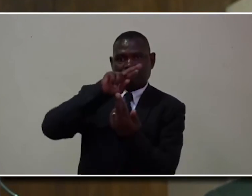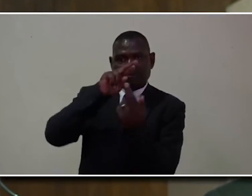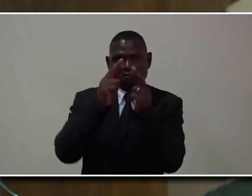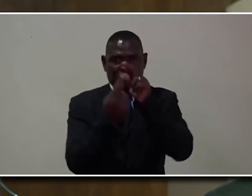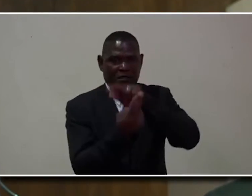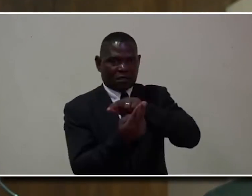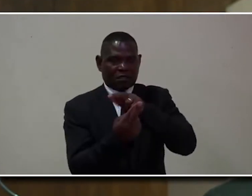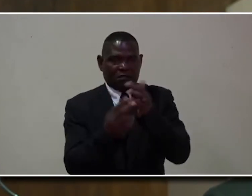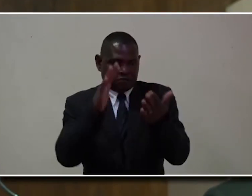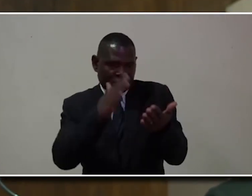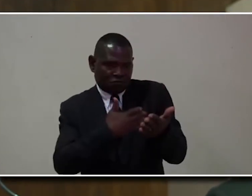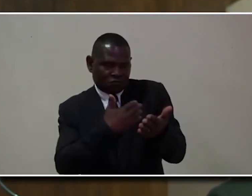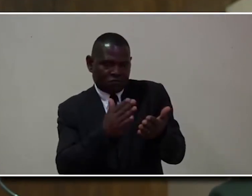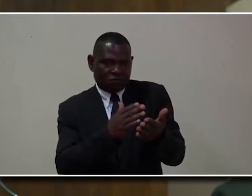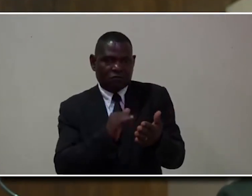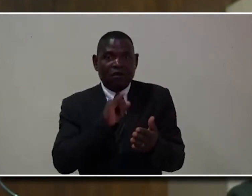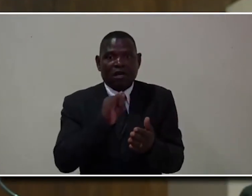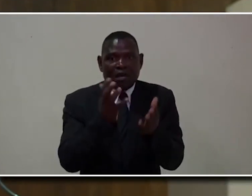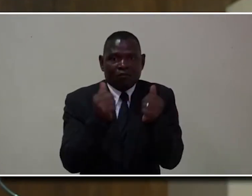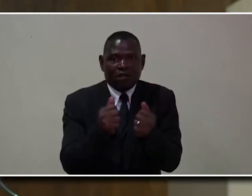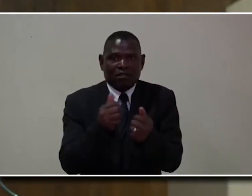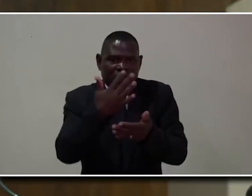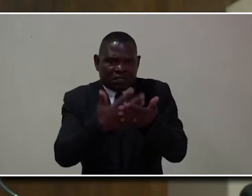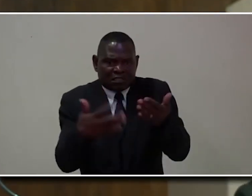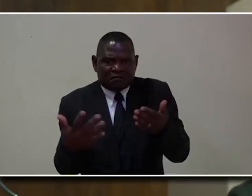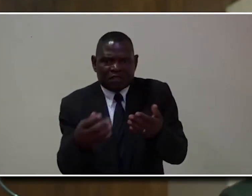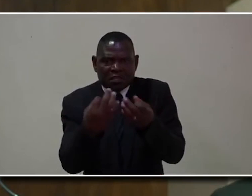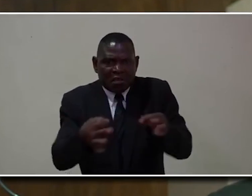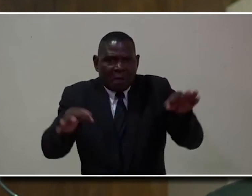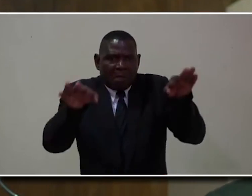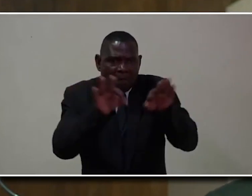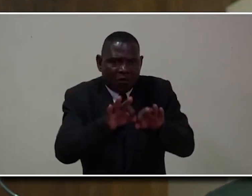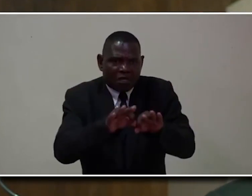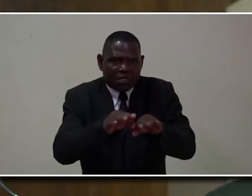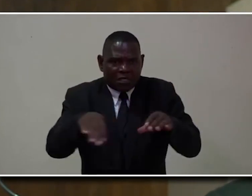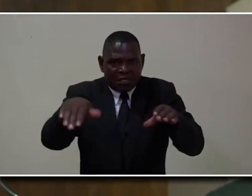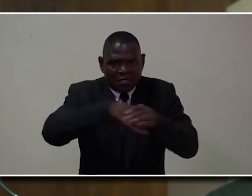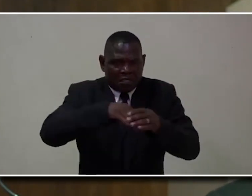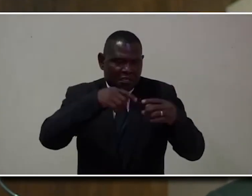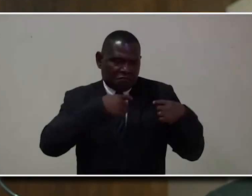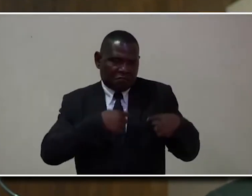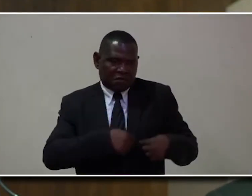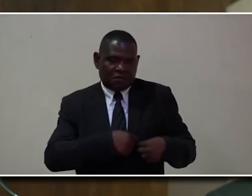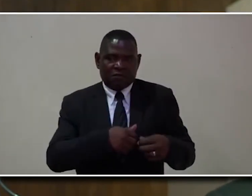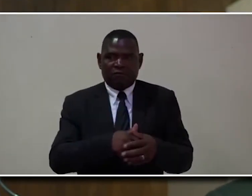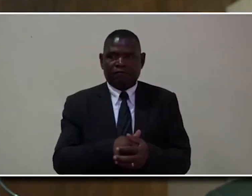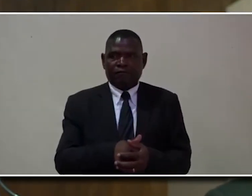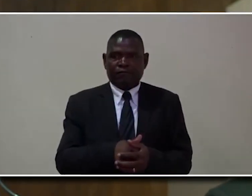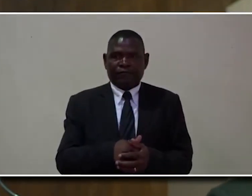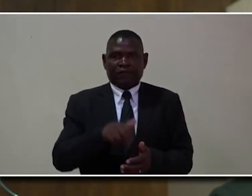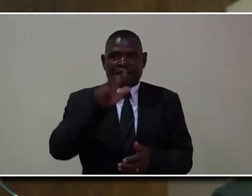a Principle Within. Nyimbo yakulapa ndi akuti ndifuna nsonga. 322 in the New English